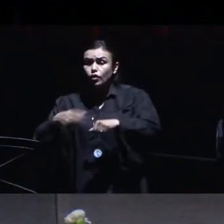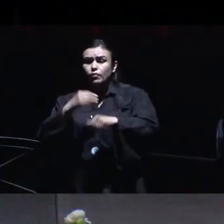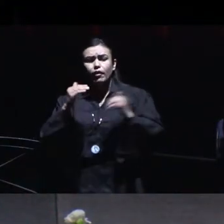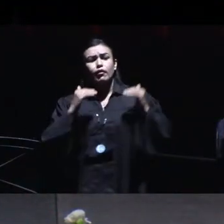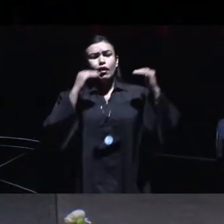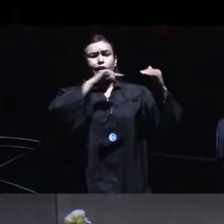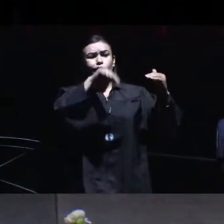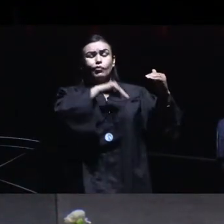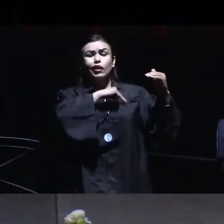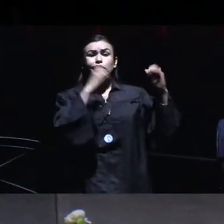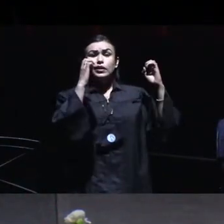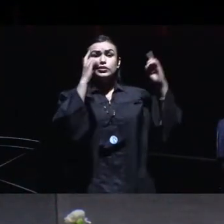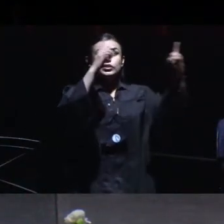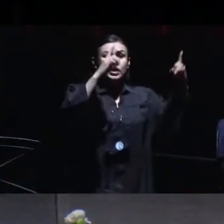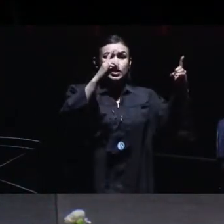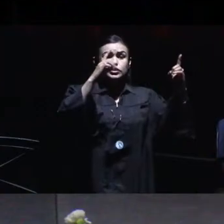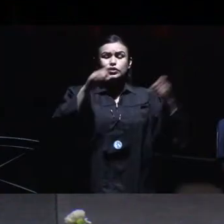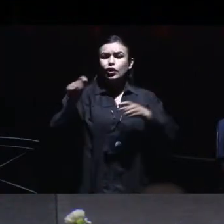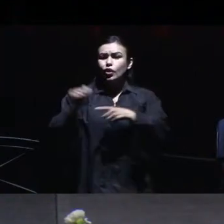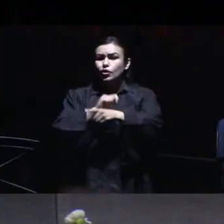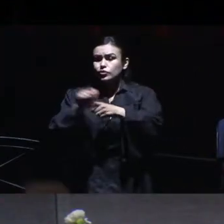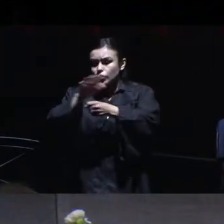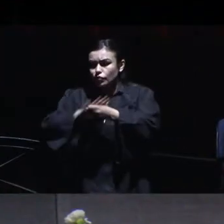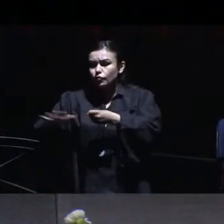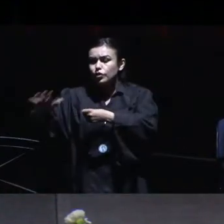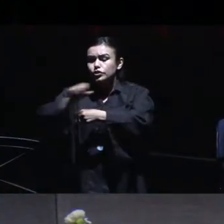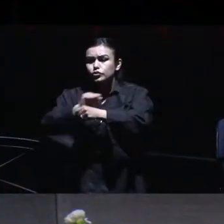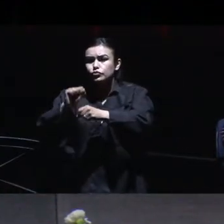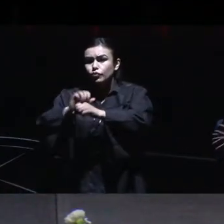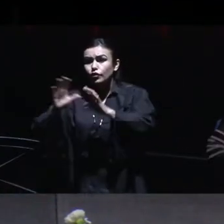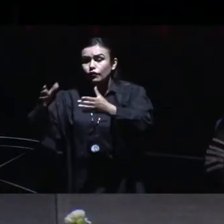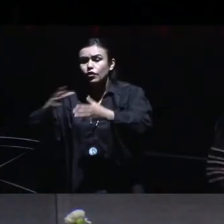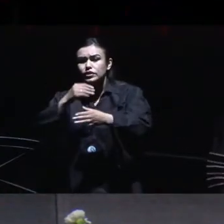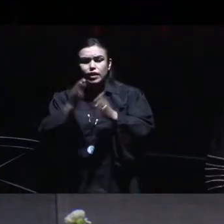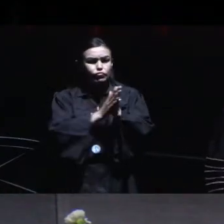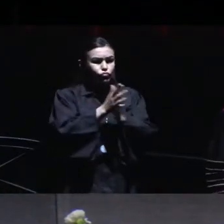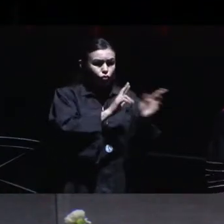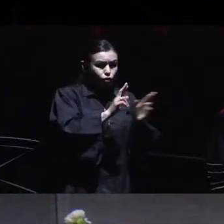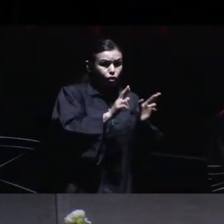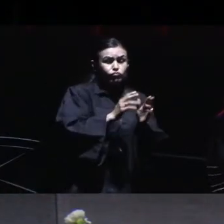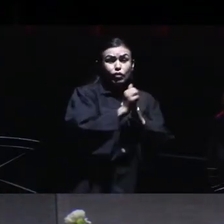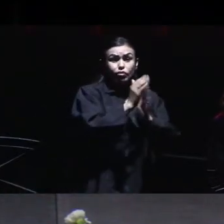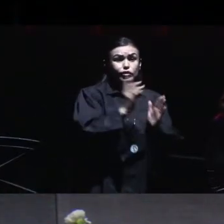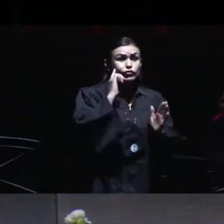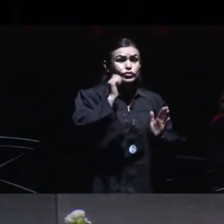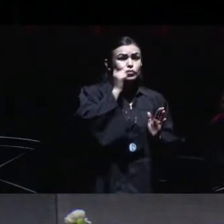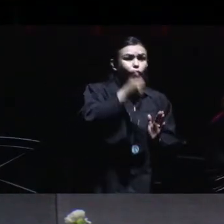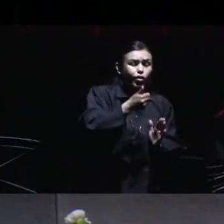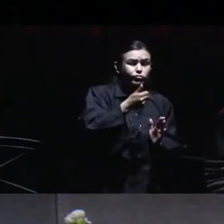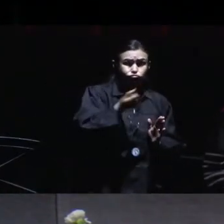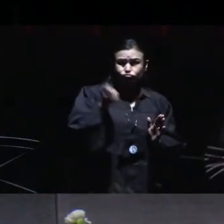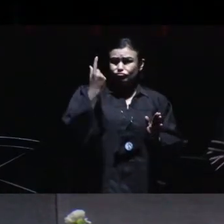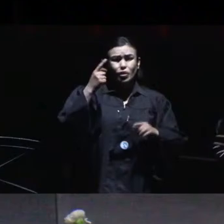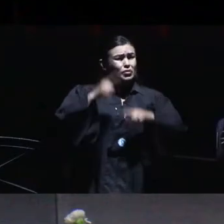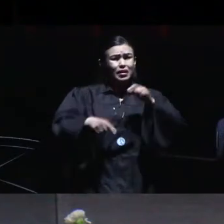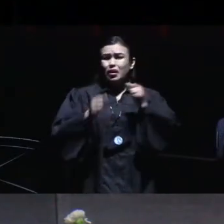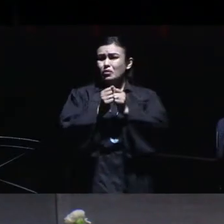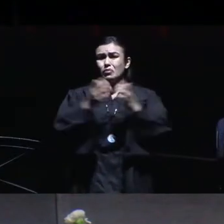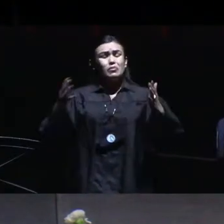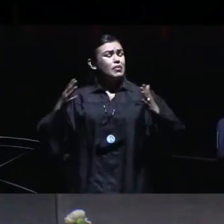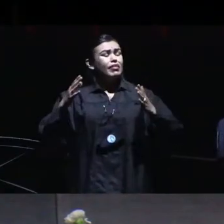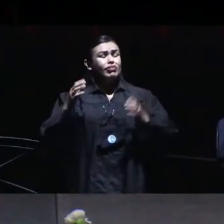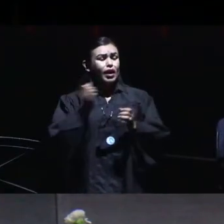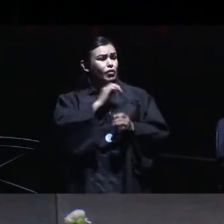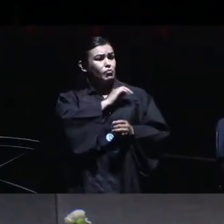education, training our region's workforce, and preparing the leaders of tomorrow. We could not do this without a visionary board of